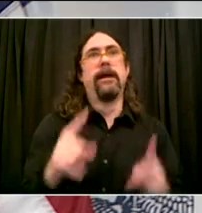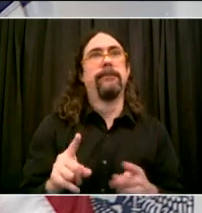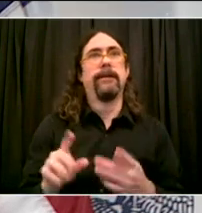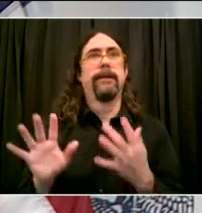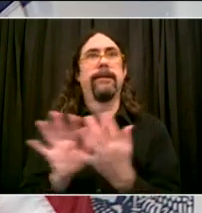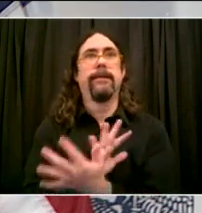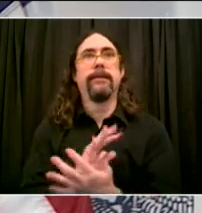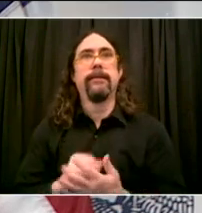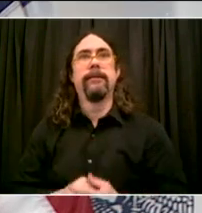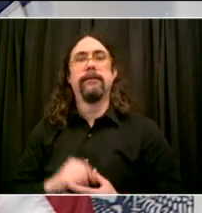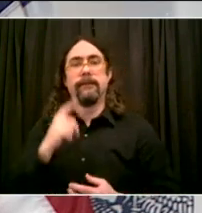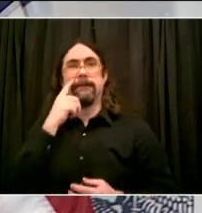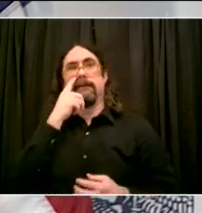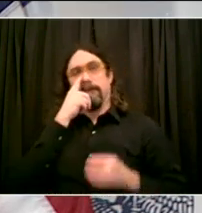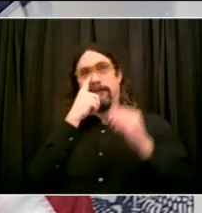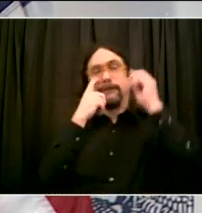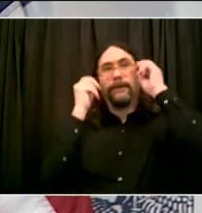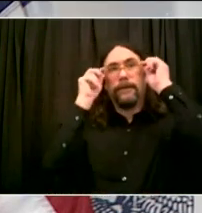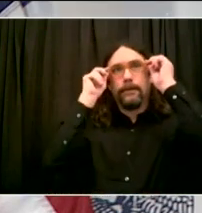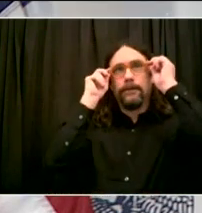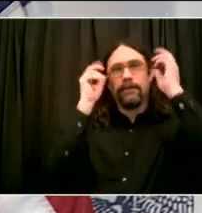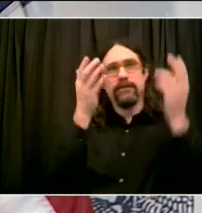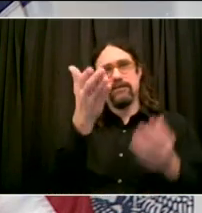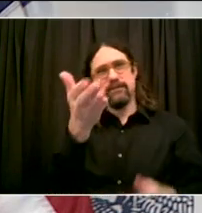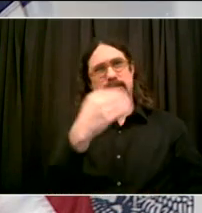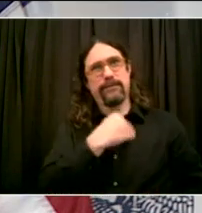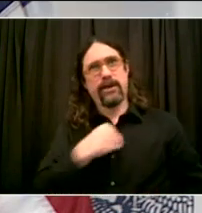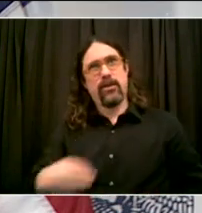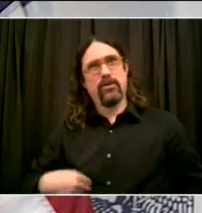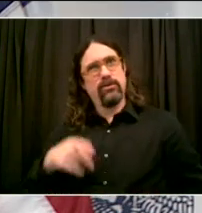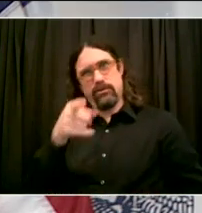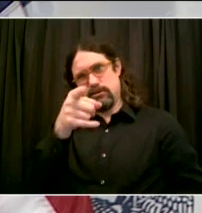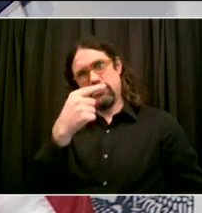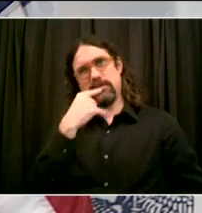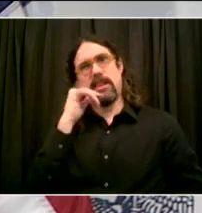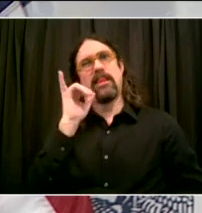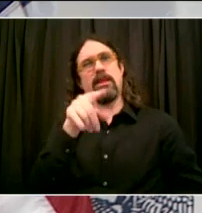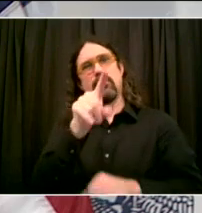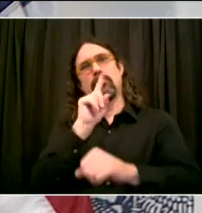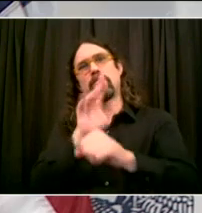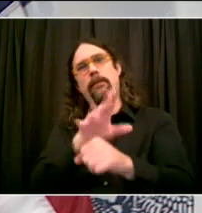There was a while back, so I need to get the latest briefing on that, but we'll definitely get you an update today.